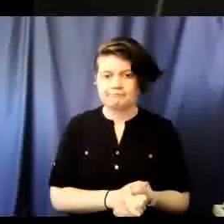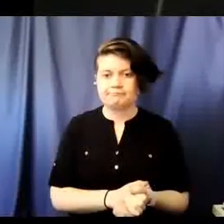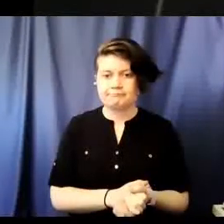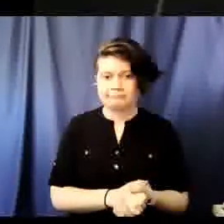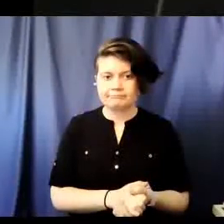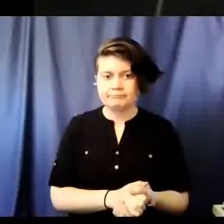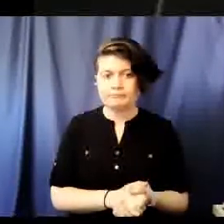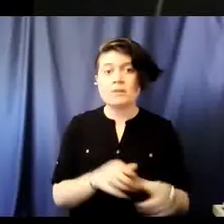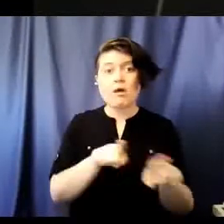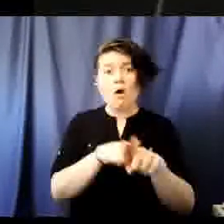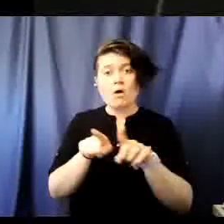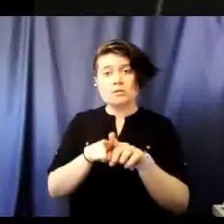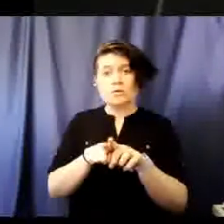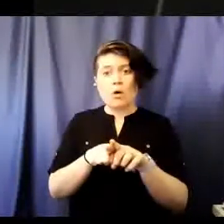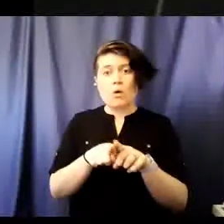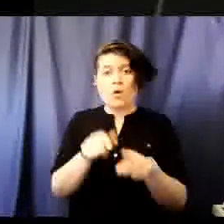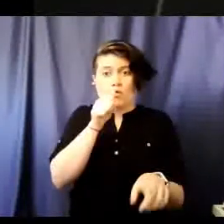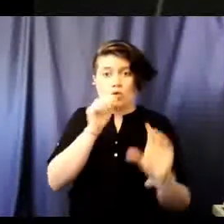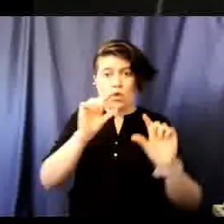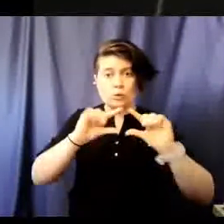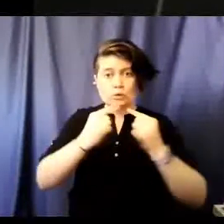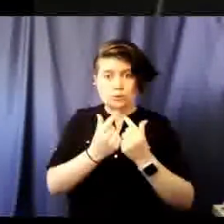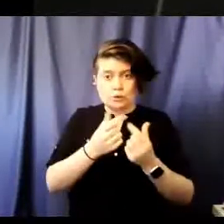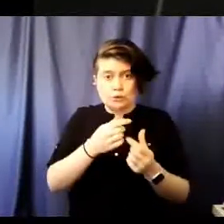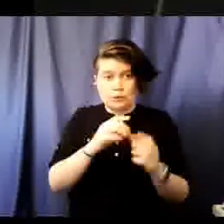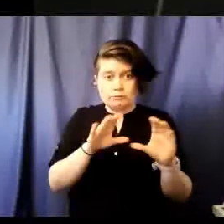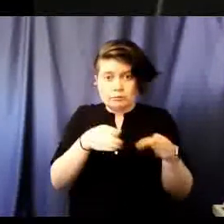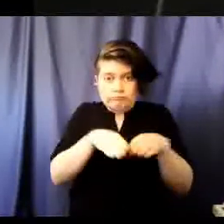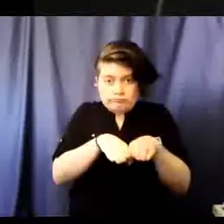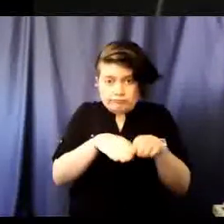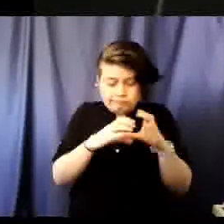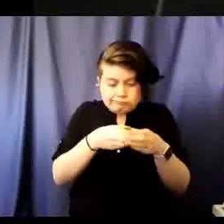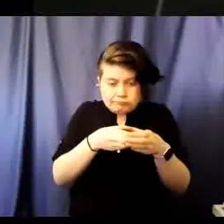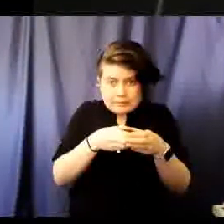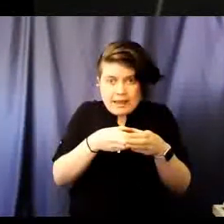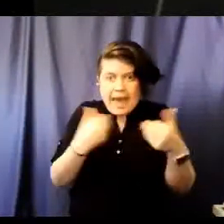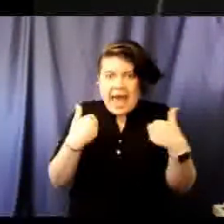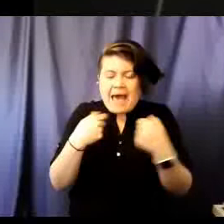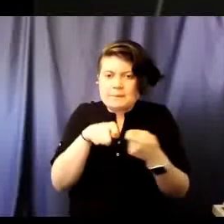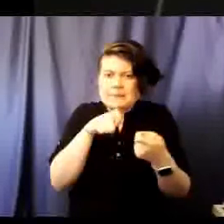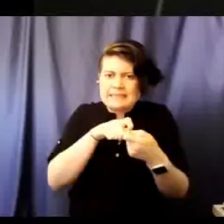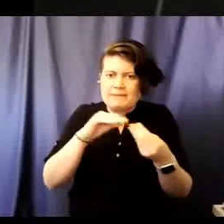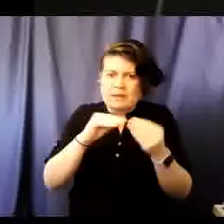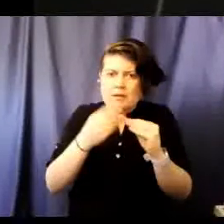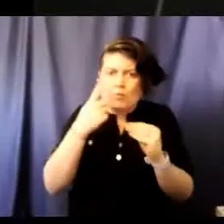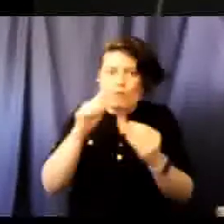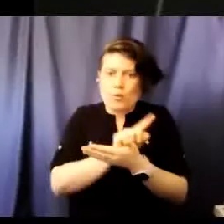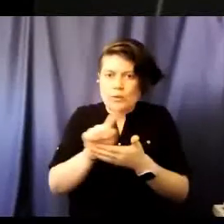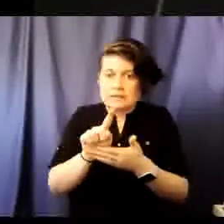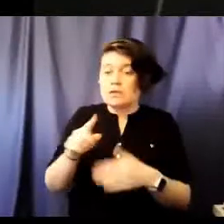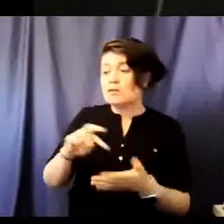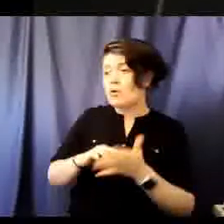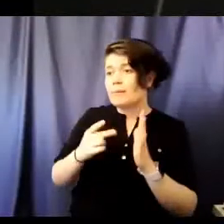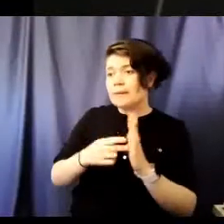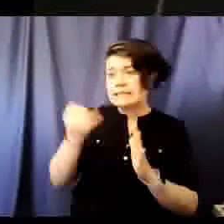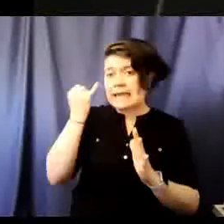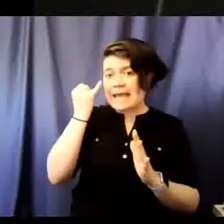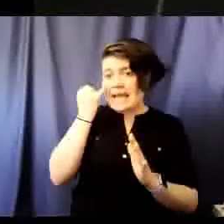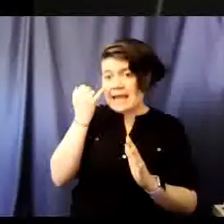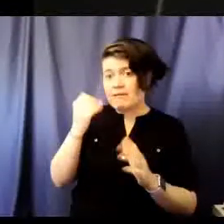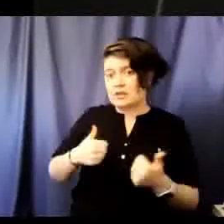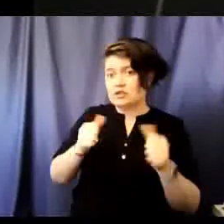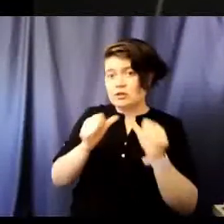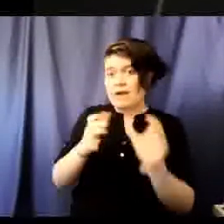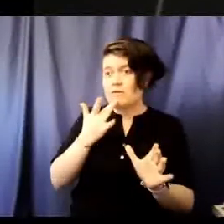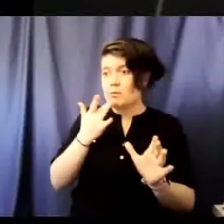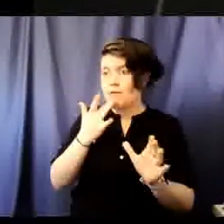Also, closed groups also run for a select number of weeks, so this may not work for survivors who want continuous support from a